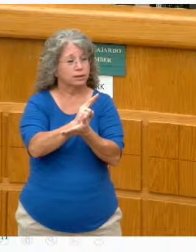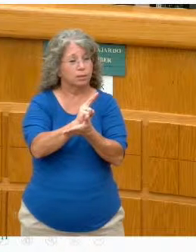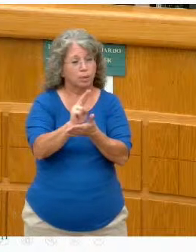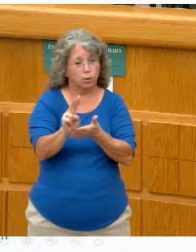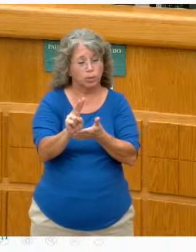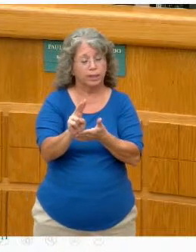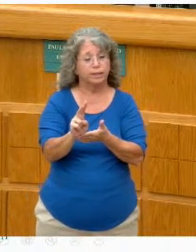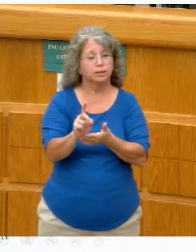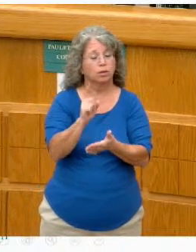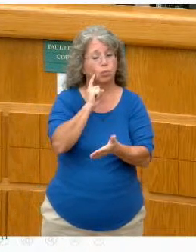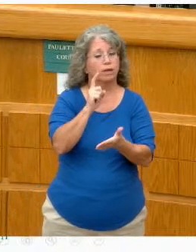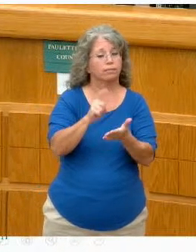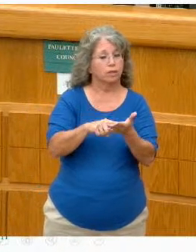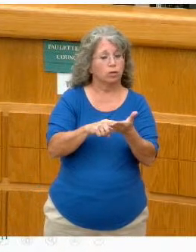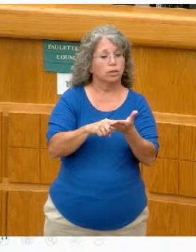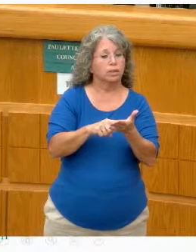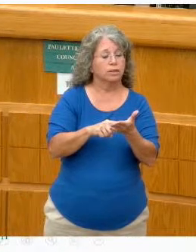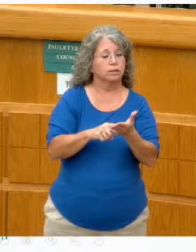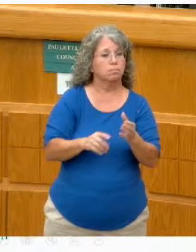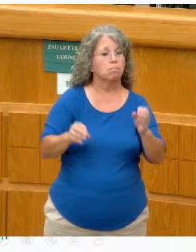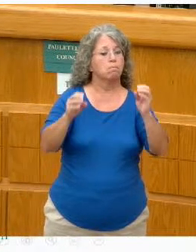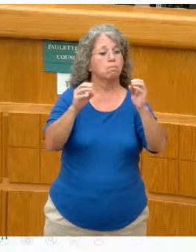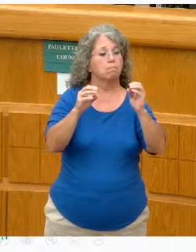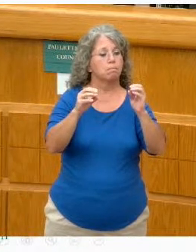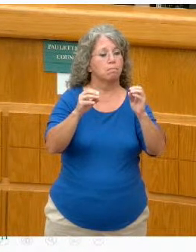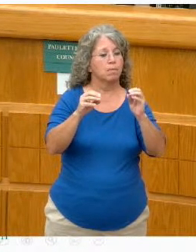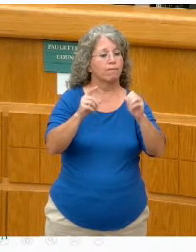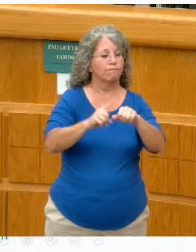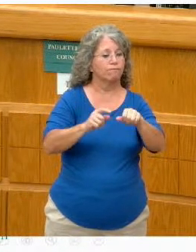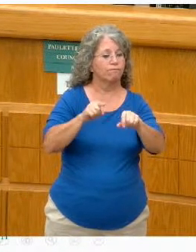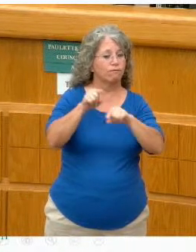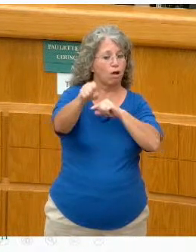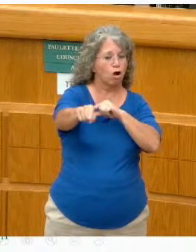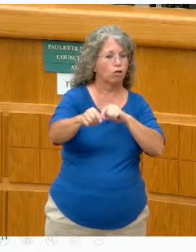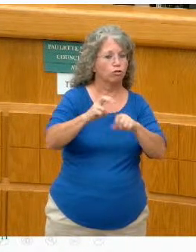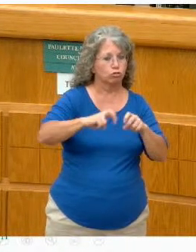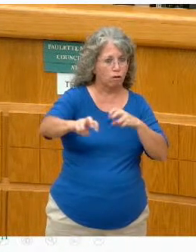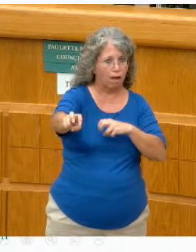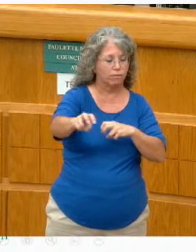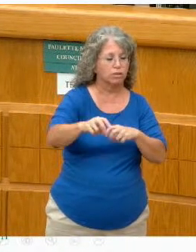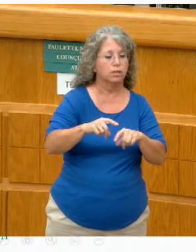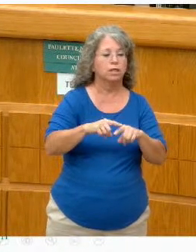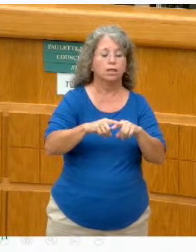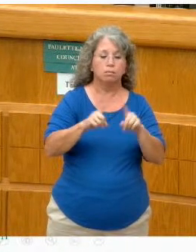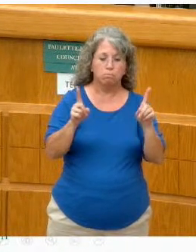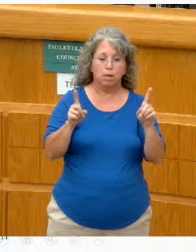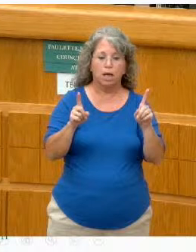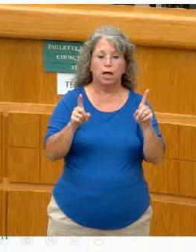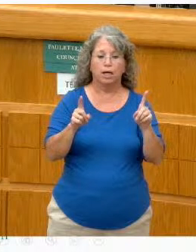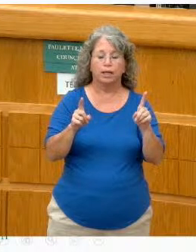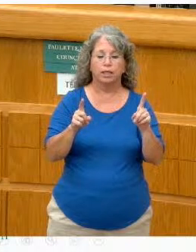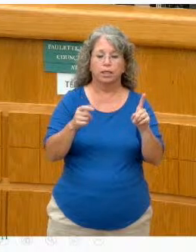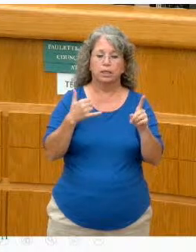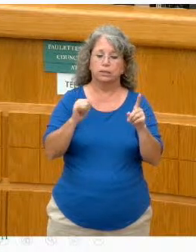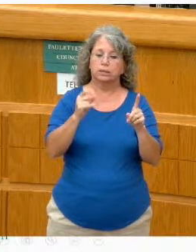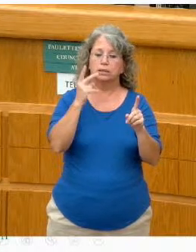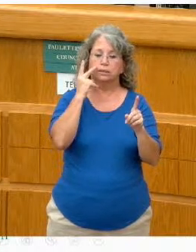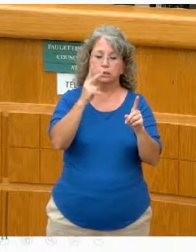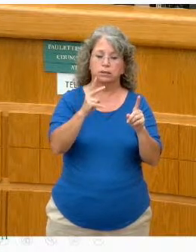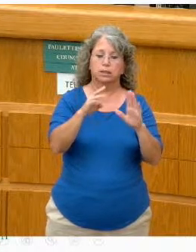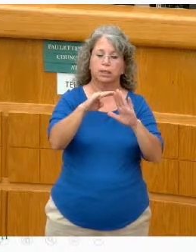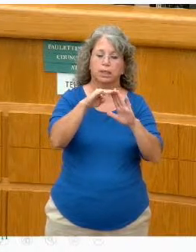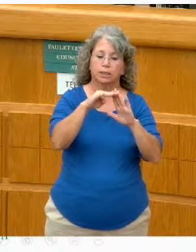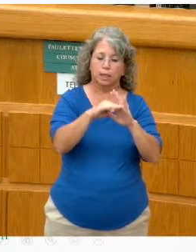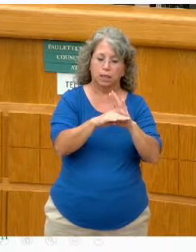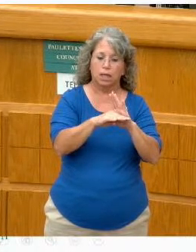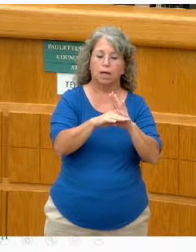of distance traveled by people, but an encouraging continuing decline in the proportion of people leaving home or at least